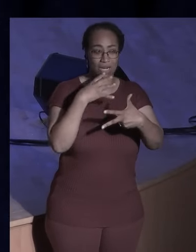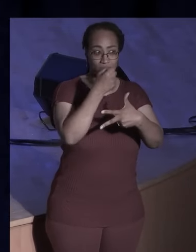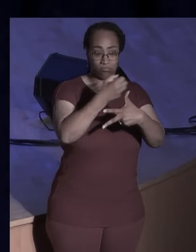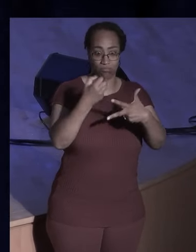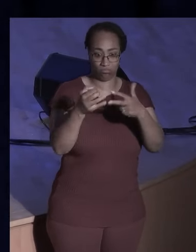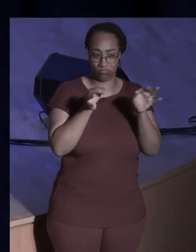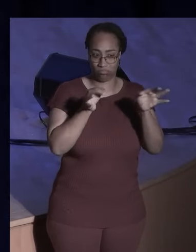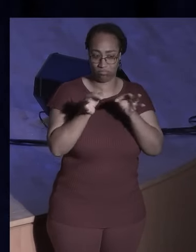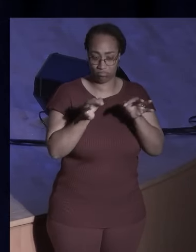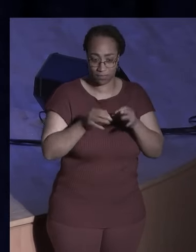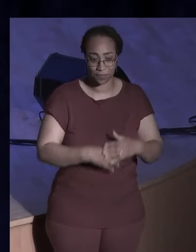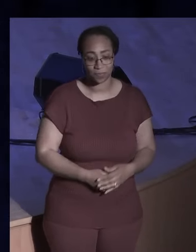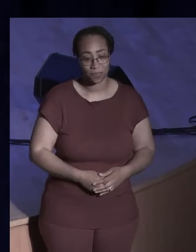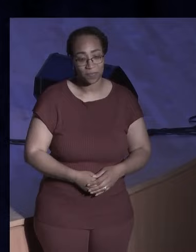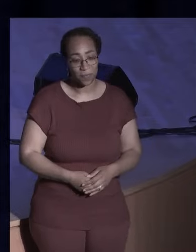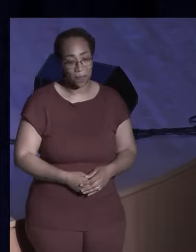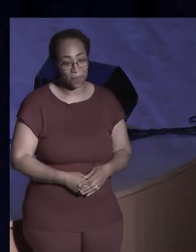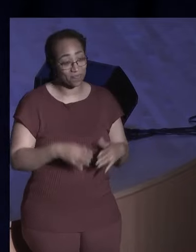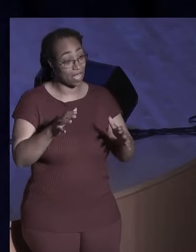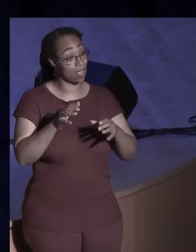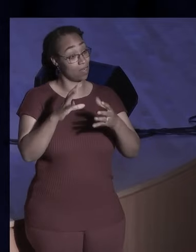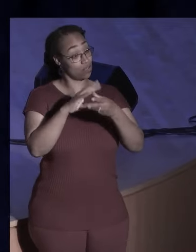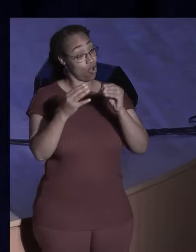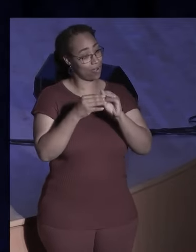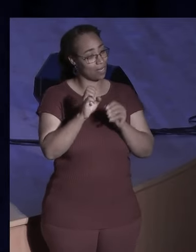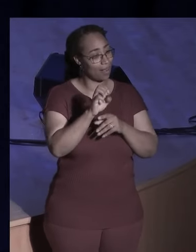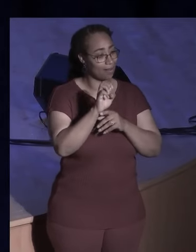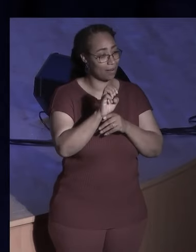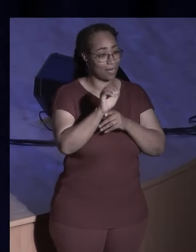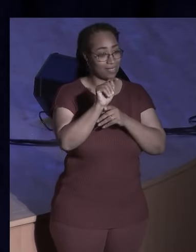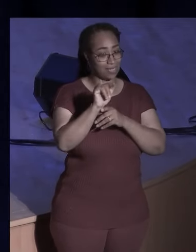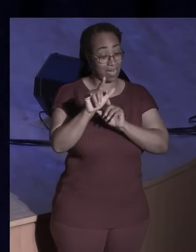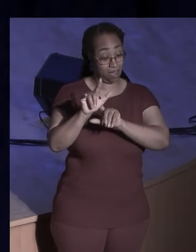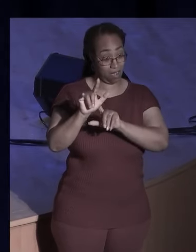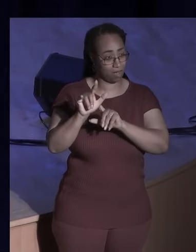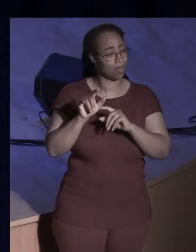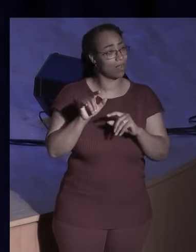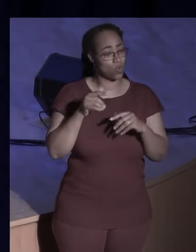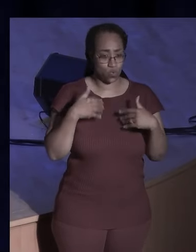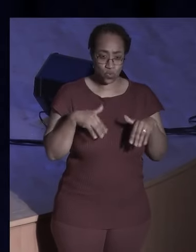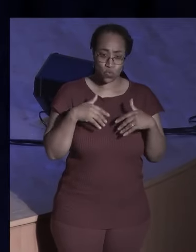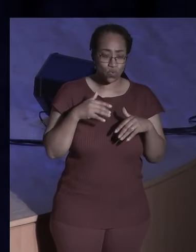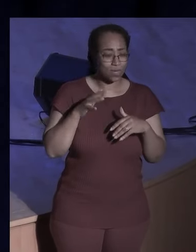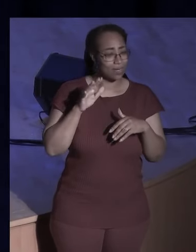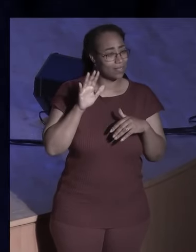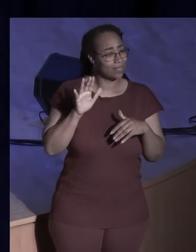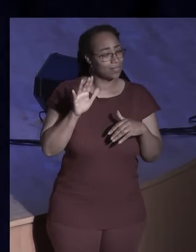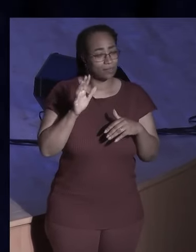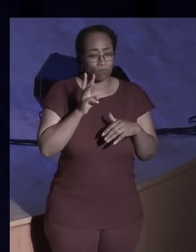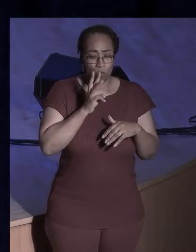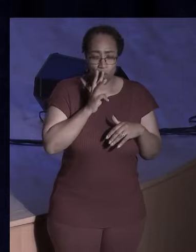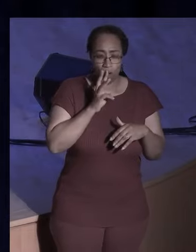wake of her son's horrific murder. Bravery that helped awaken our country to injustices that we could